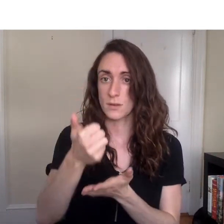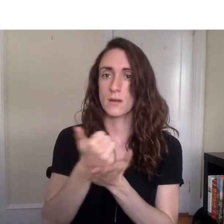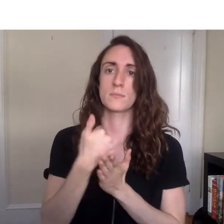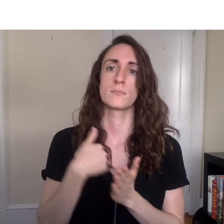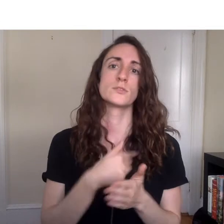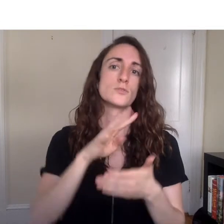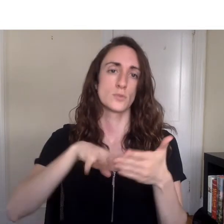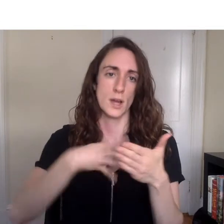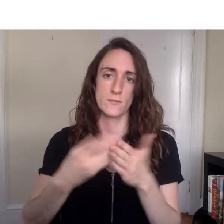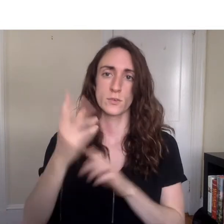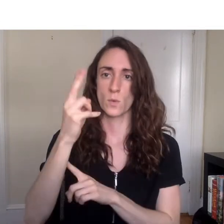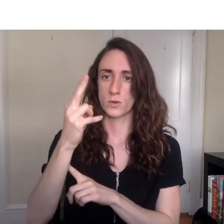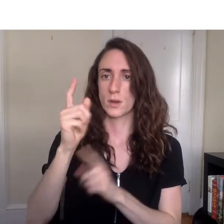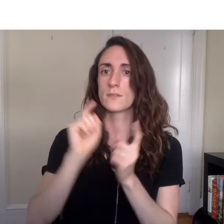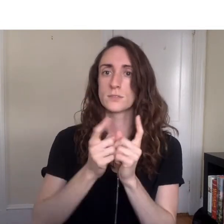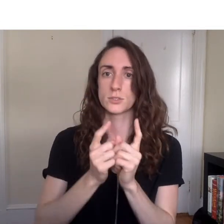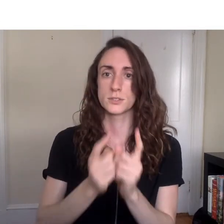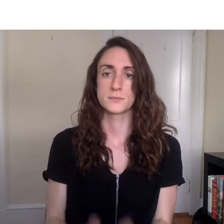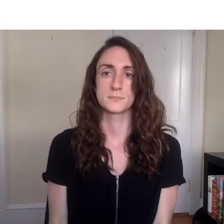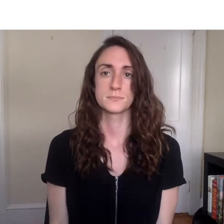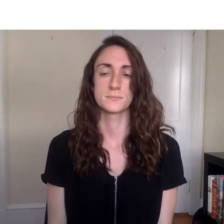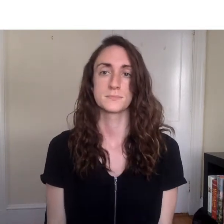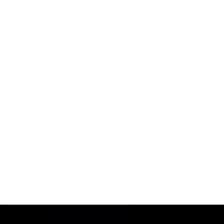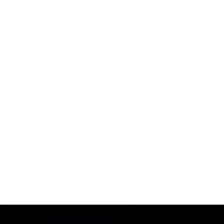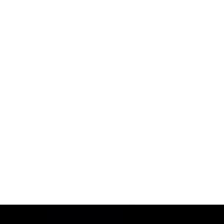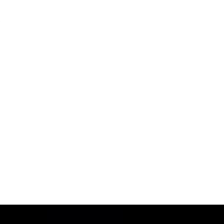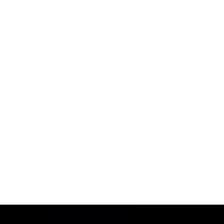that information to help us graph quadratic equations?